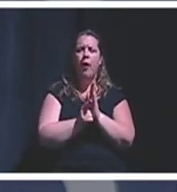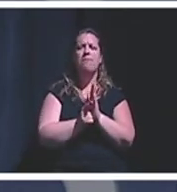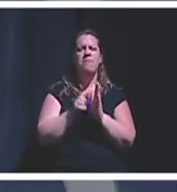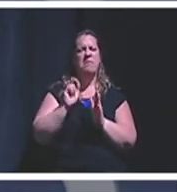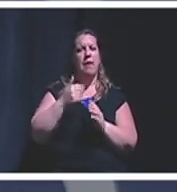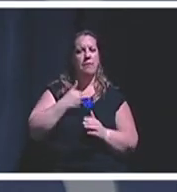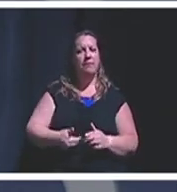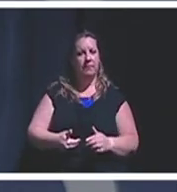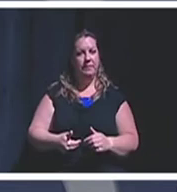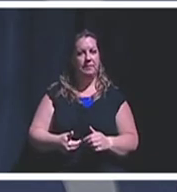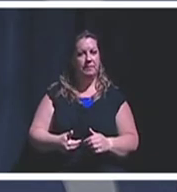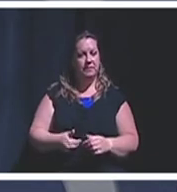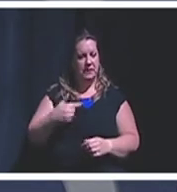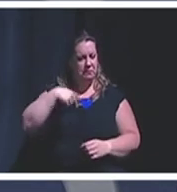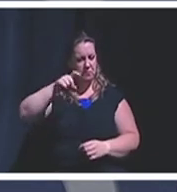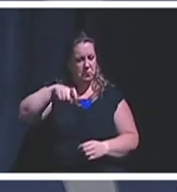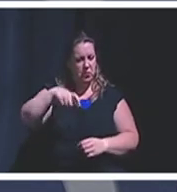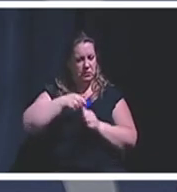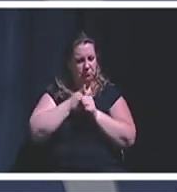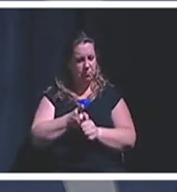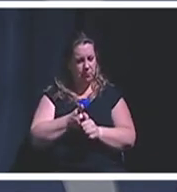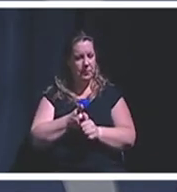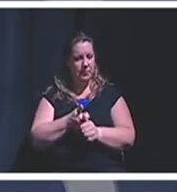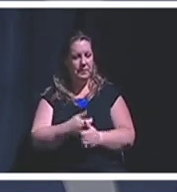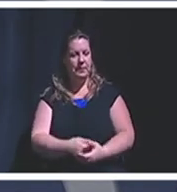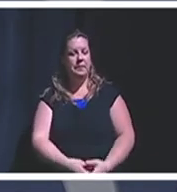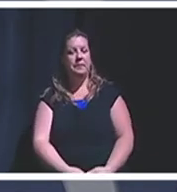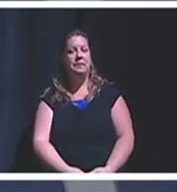you were meant to take in life.